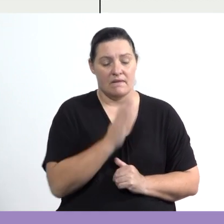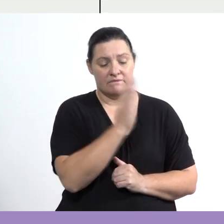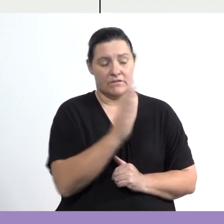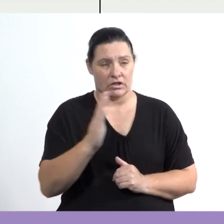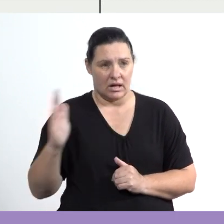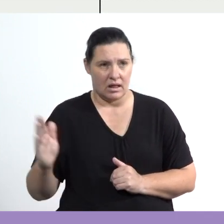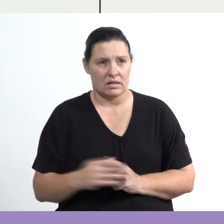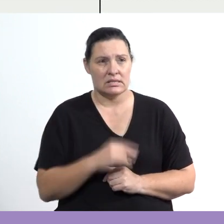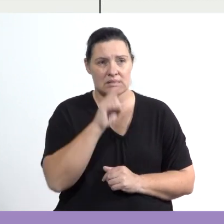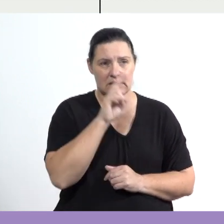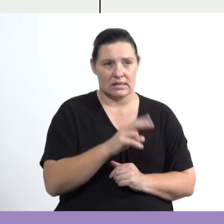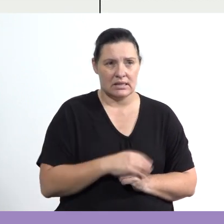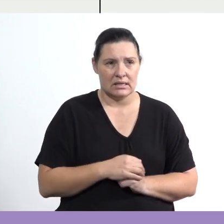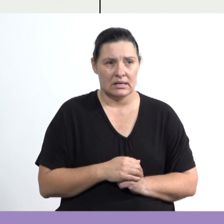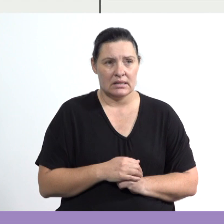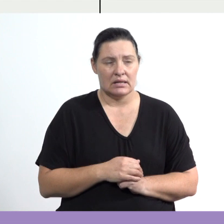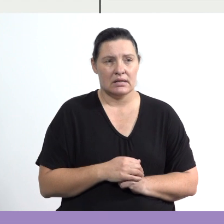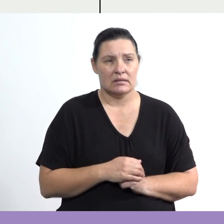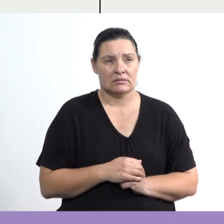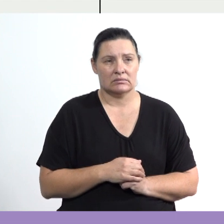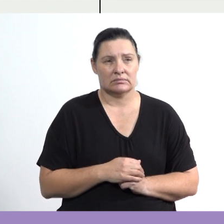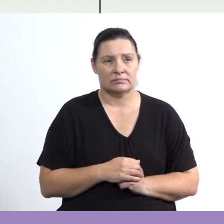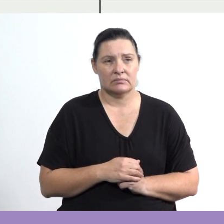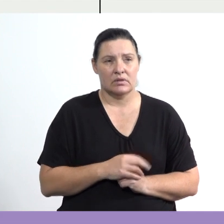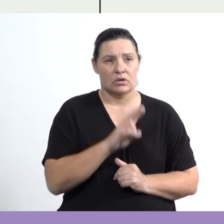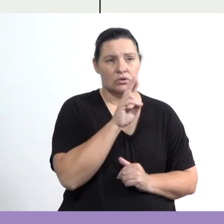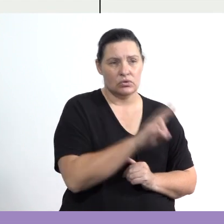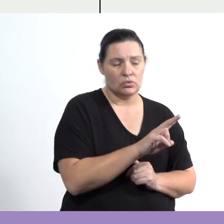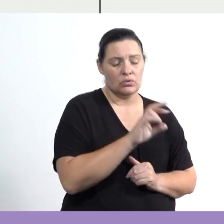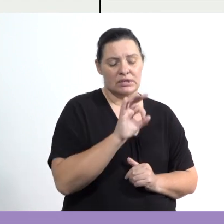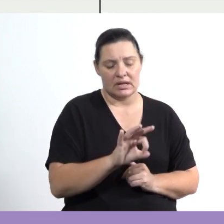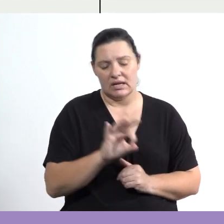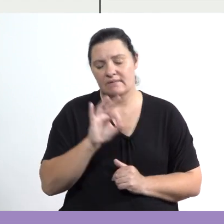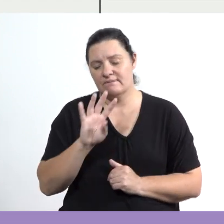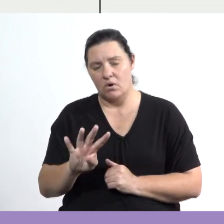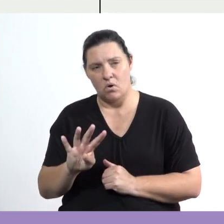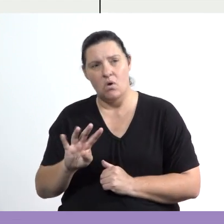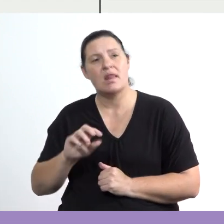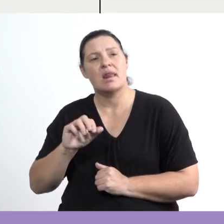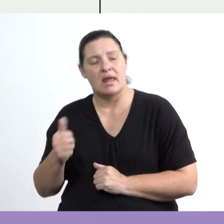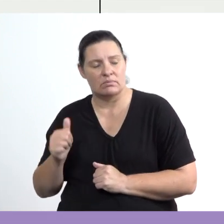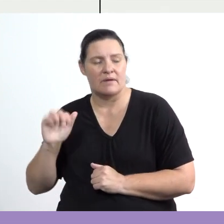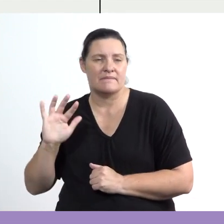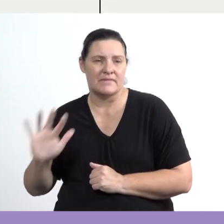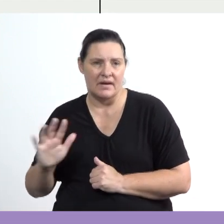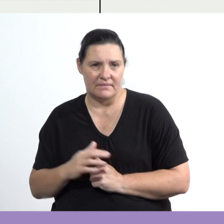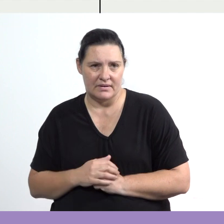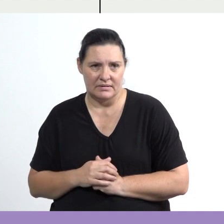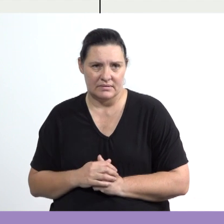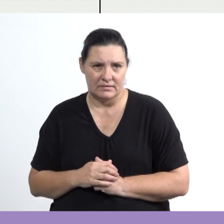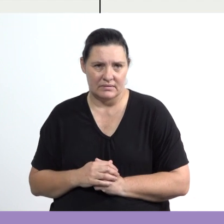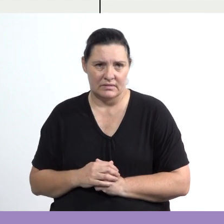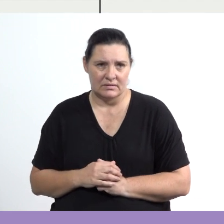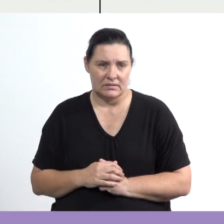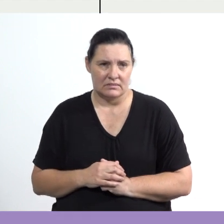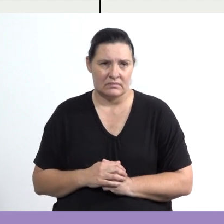the vertical pattern, the vertical sticks, the first one had 2, the next one 3, the next one 4. So the next one is going